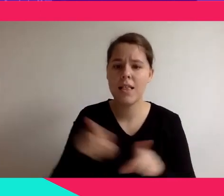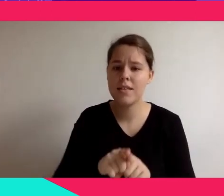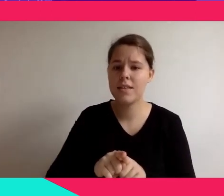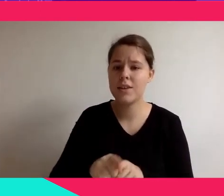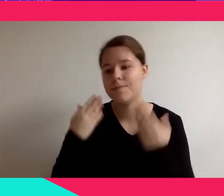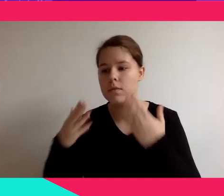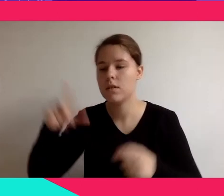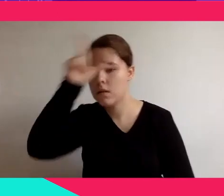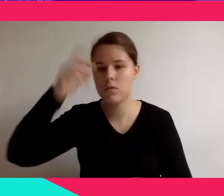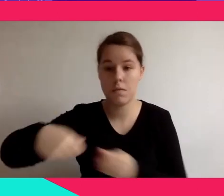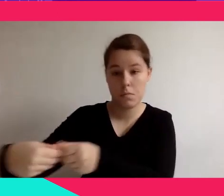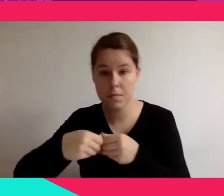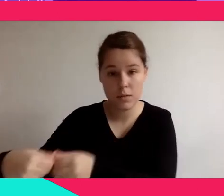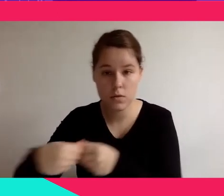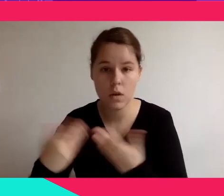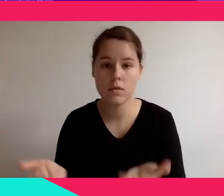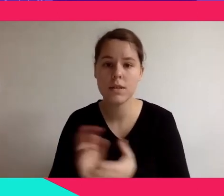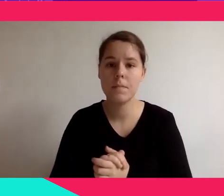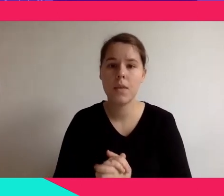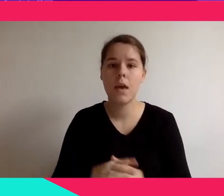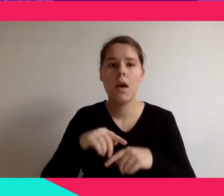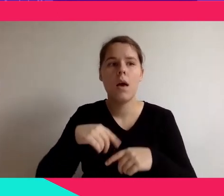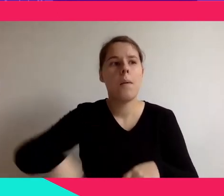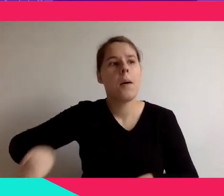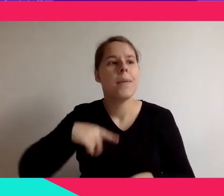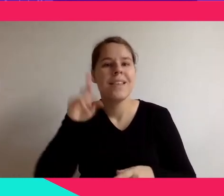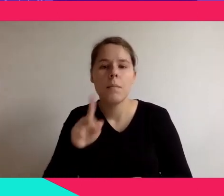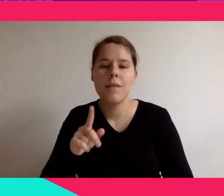helping shape Wikipedia in ways that are fruitful.